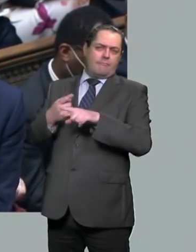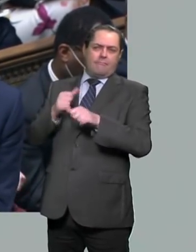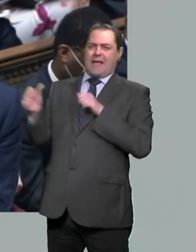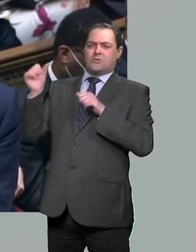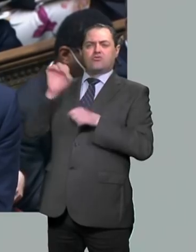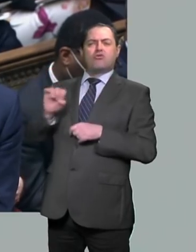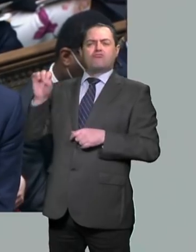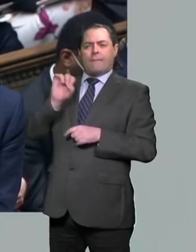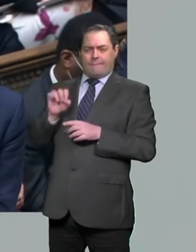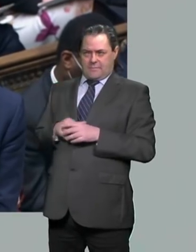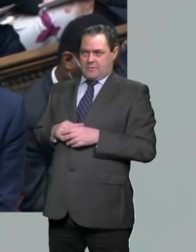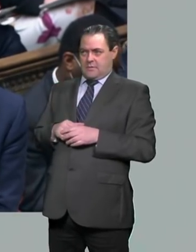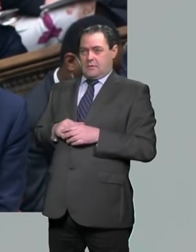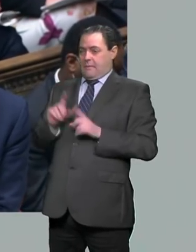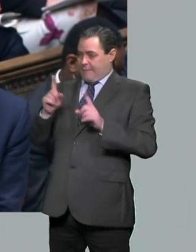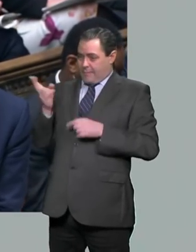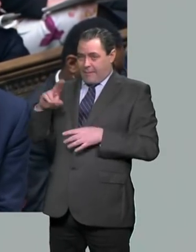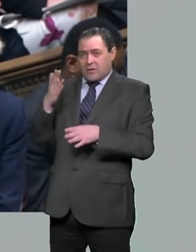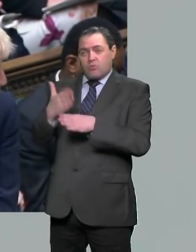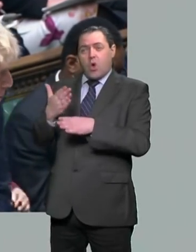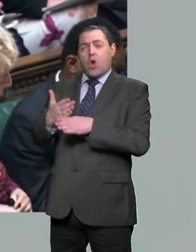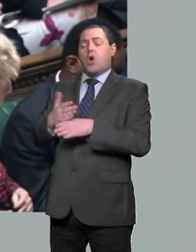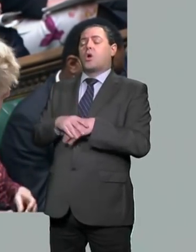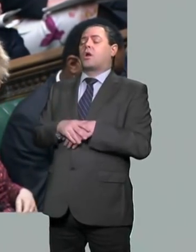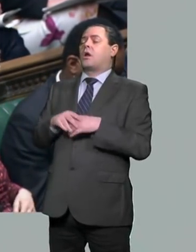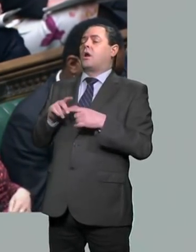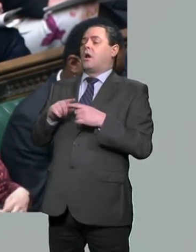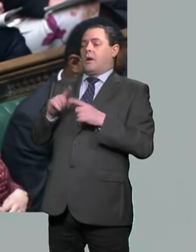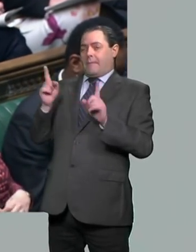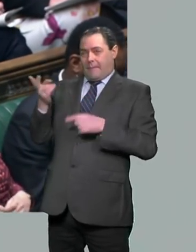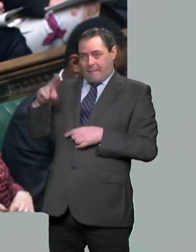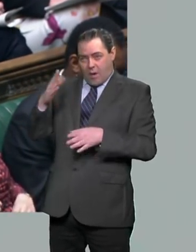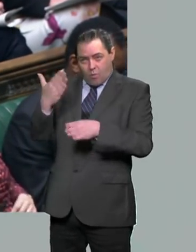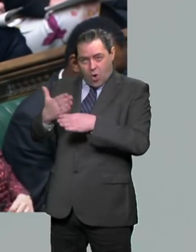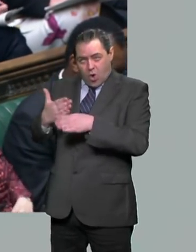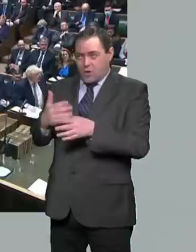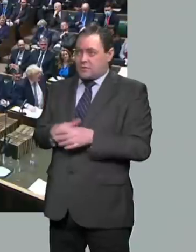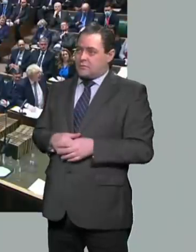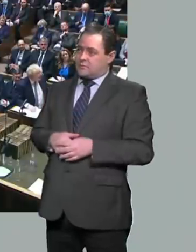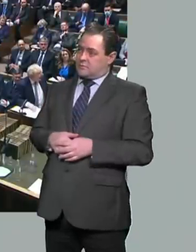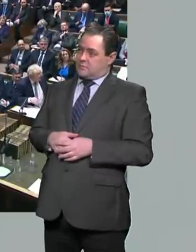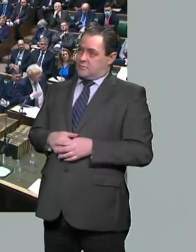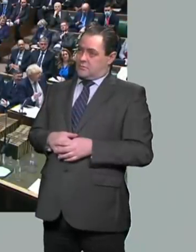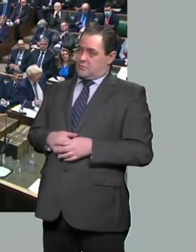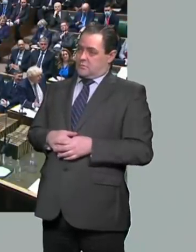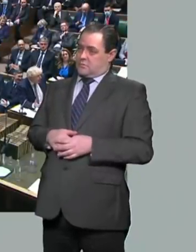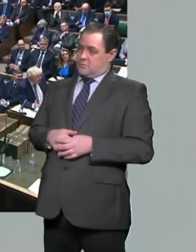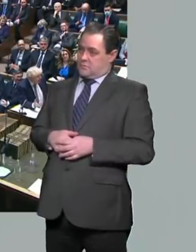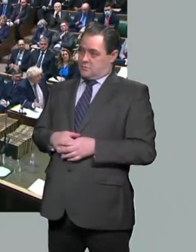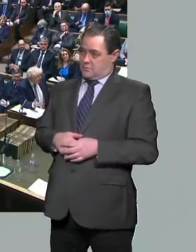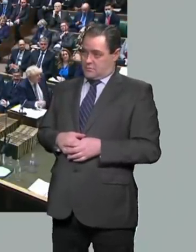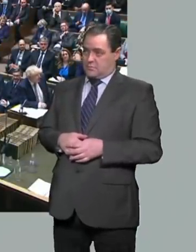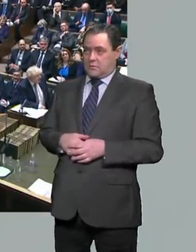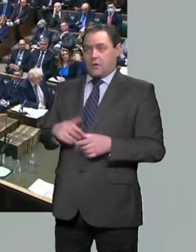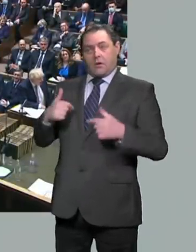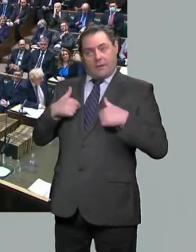Europe. We've been getting people back into work, Mr. Speaker. We've been getting people back into work, Mr. Speaker, and we've been helping to bring